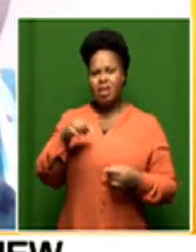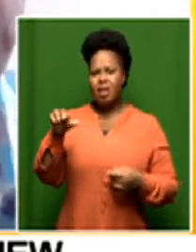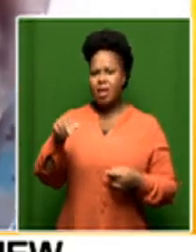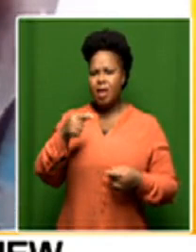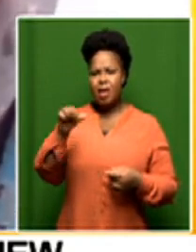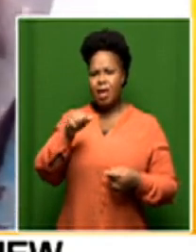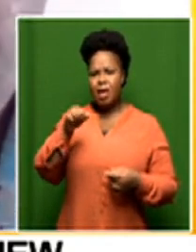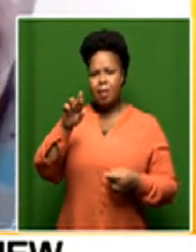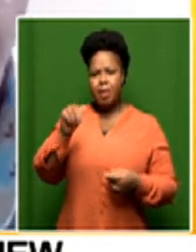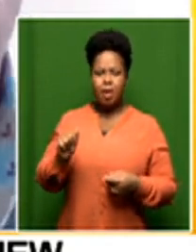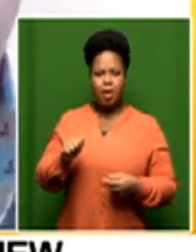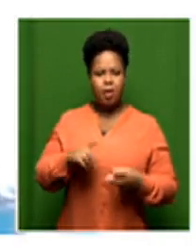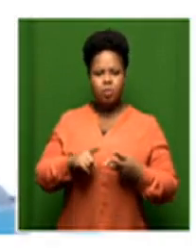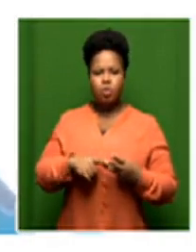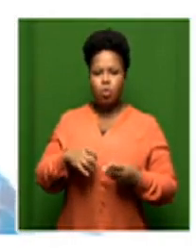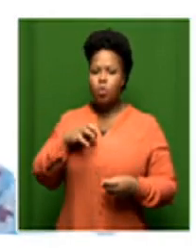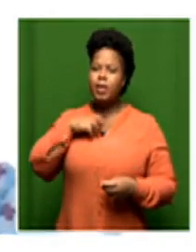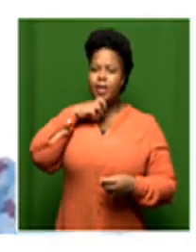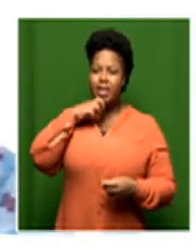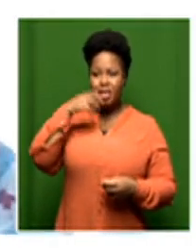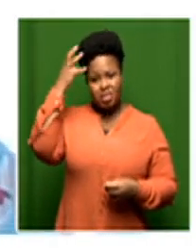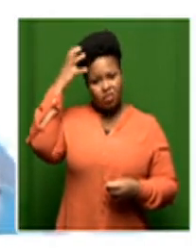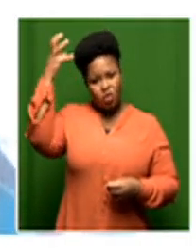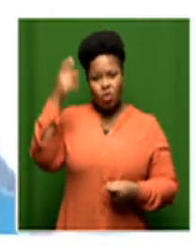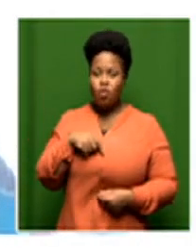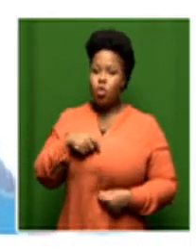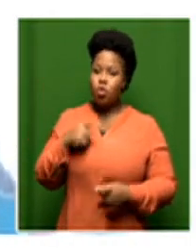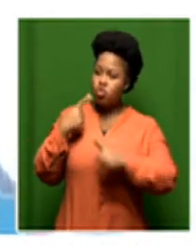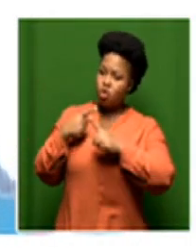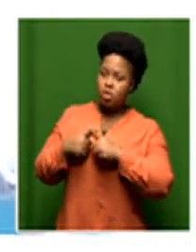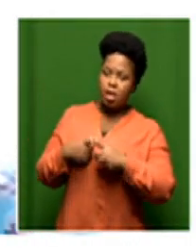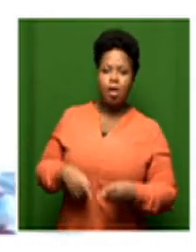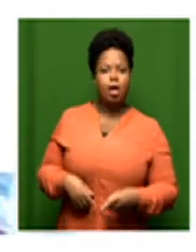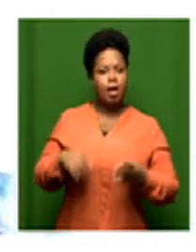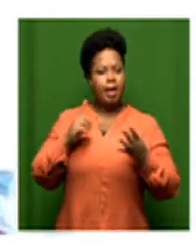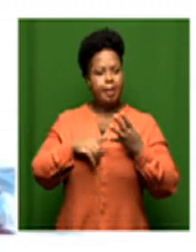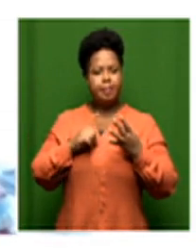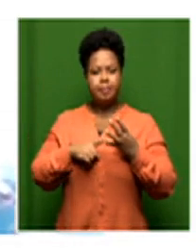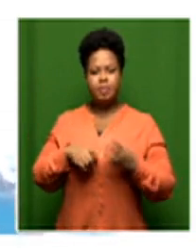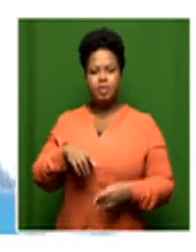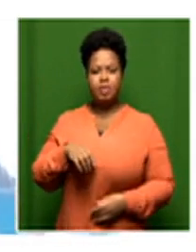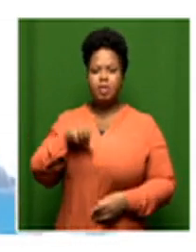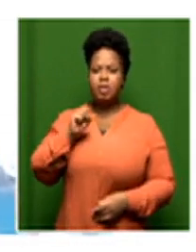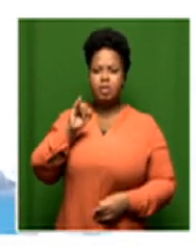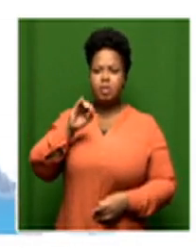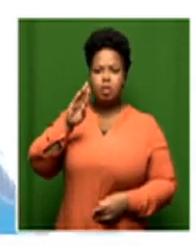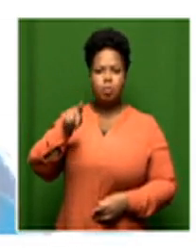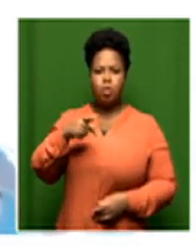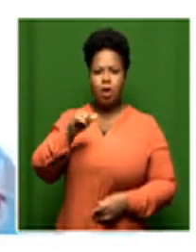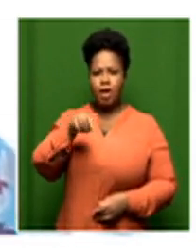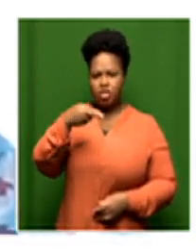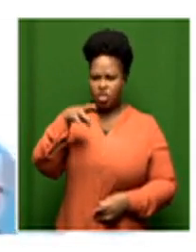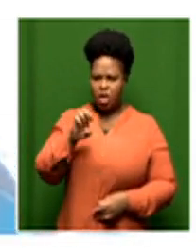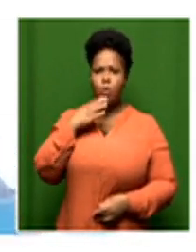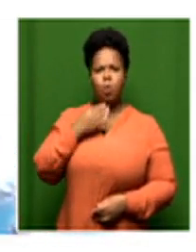Khakhabe, a number of Xhosa kings. Many people have proposed Sipho Hashe, who